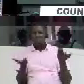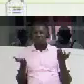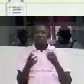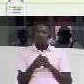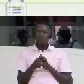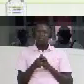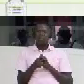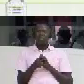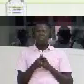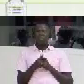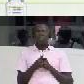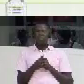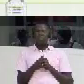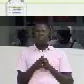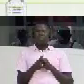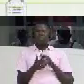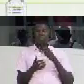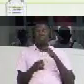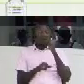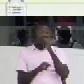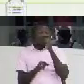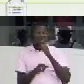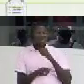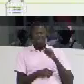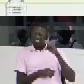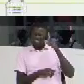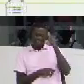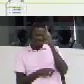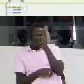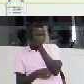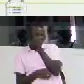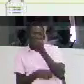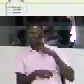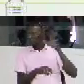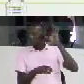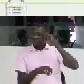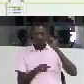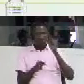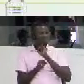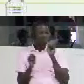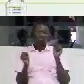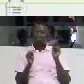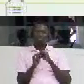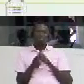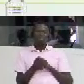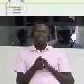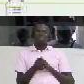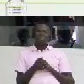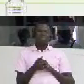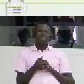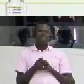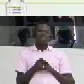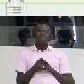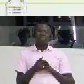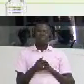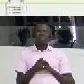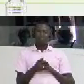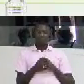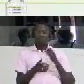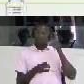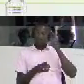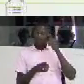woy boobu dafay leen dem de man xaw ma na xalaat de. day woy rek. It's a dark song, and I cannot tell you what they were singing about, but they were